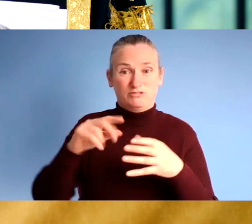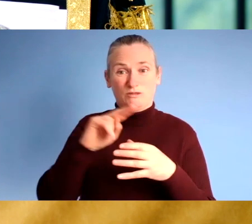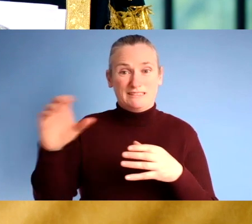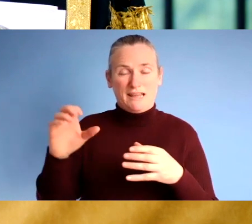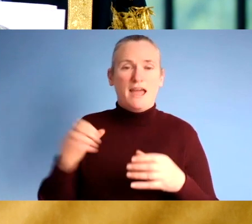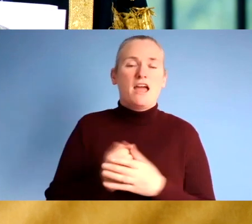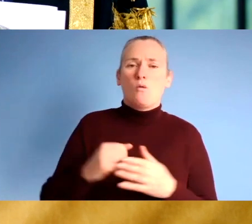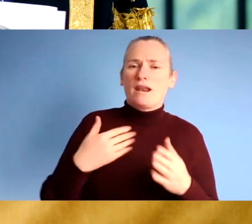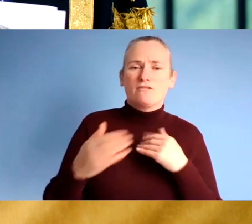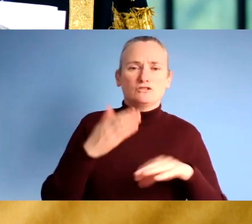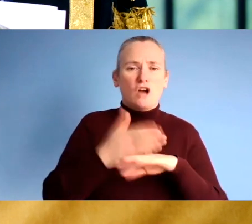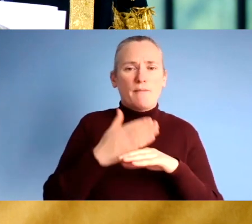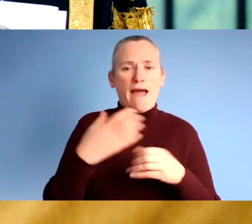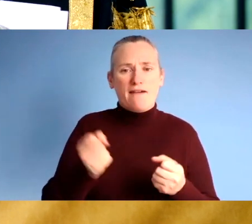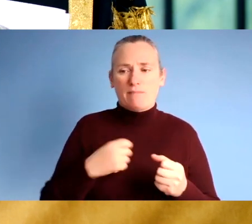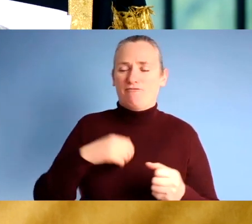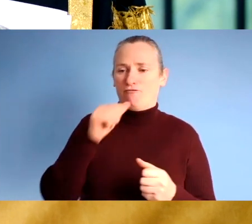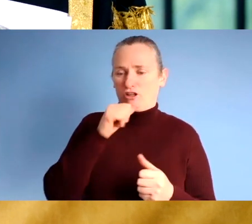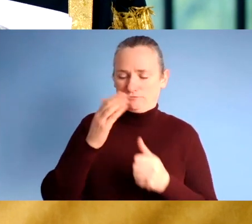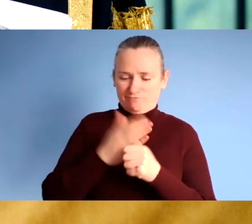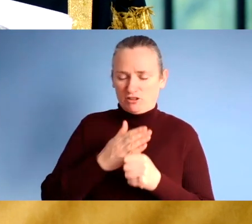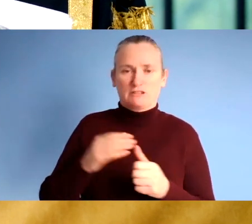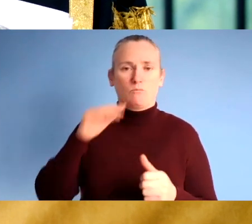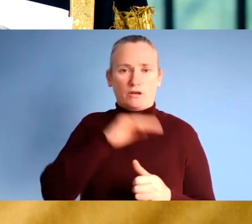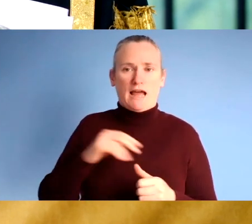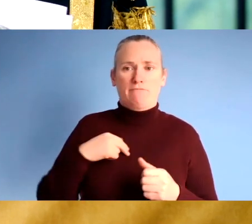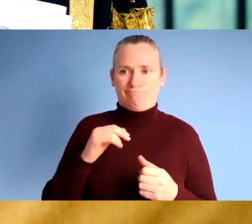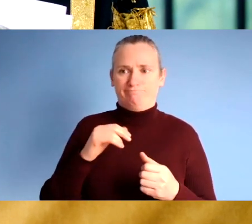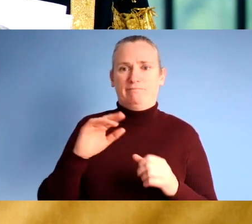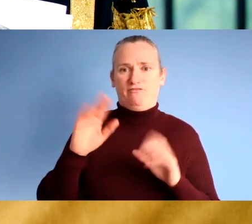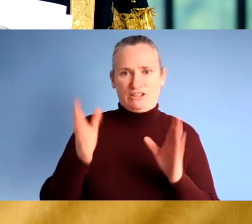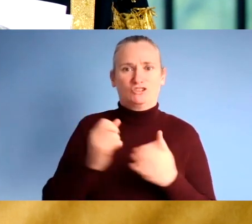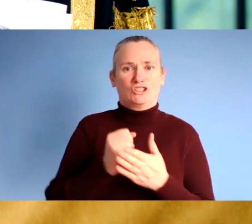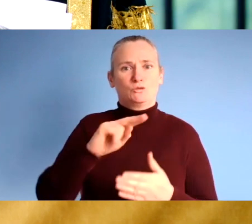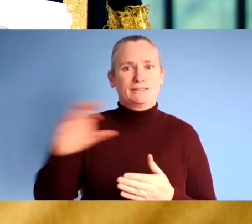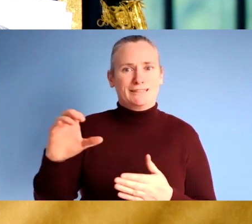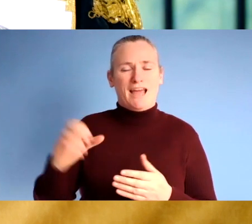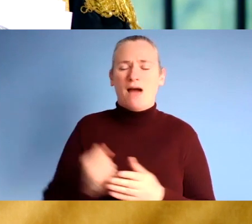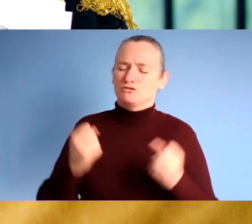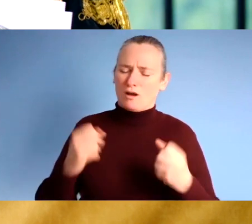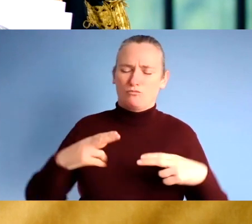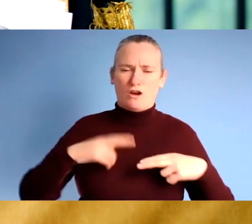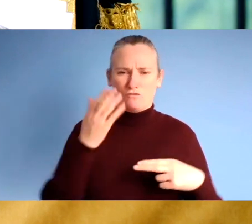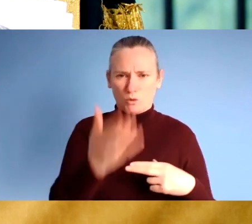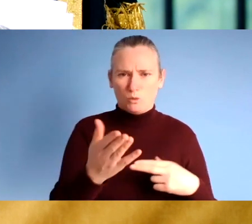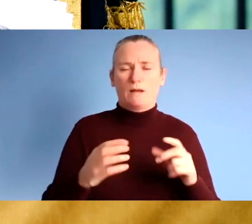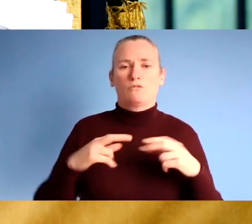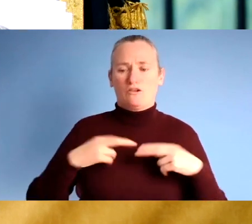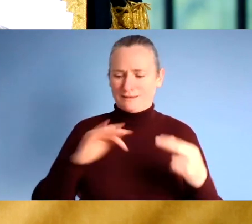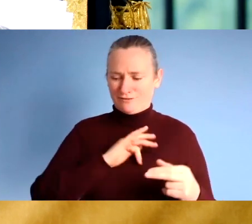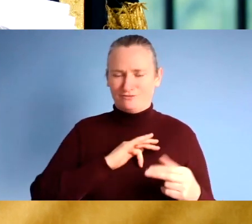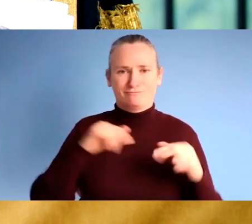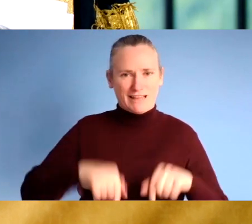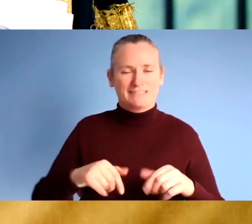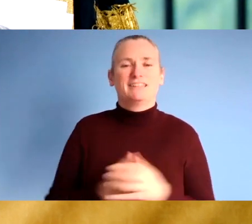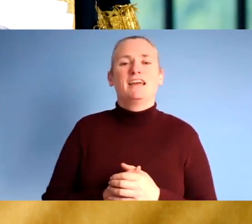UCC alumnus first. I'm incredibly proud of you, and I'm incredibly proud of that. I've sat in rooms all over the world. I've sat in a room in